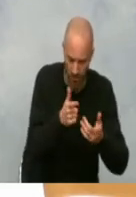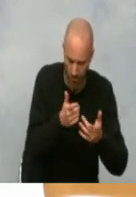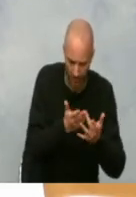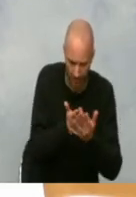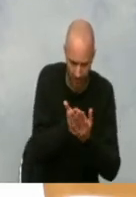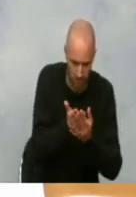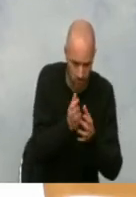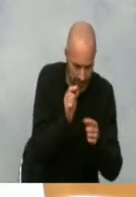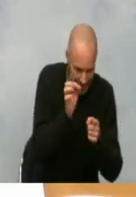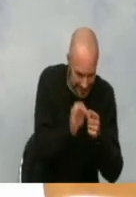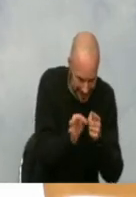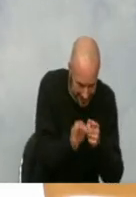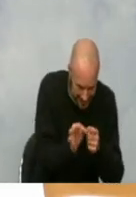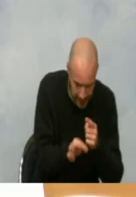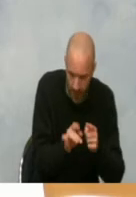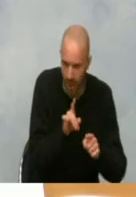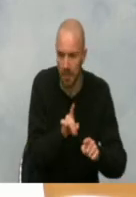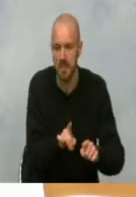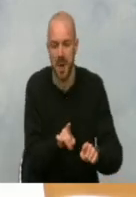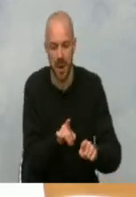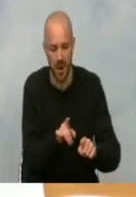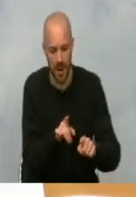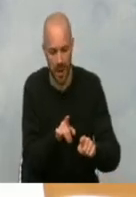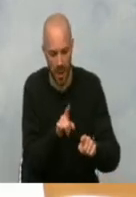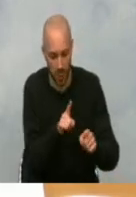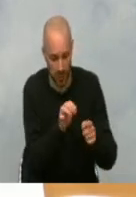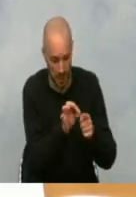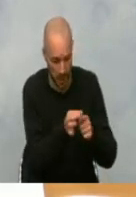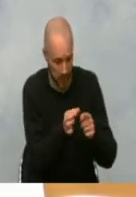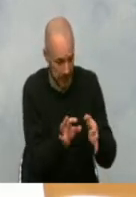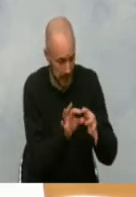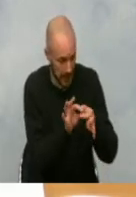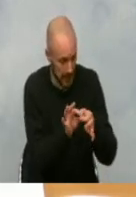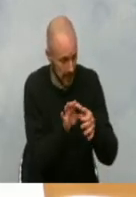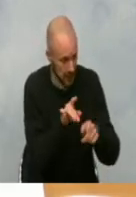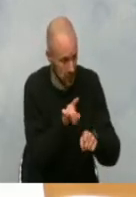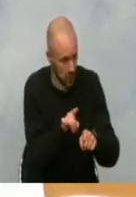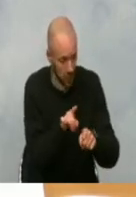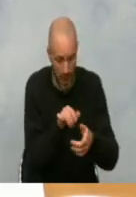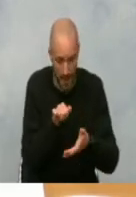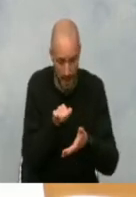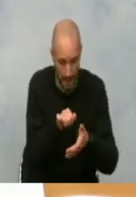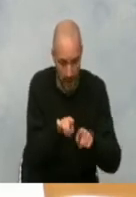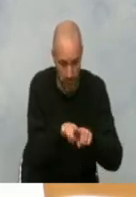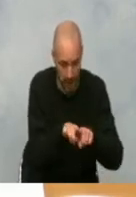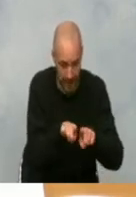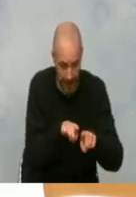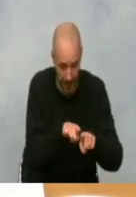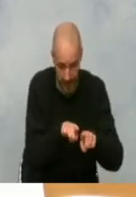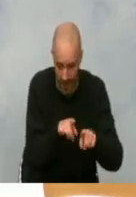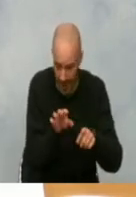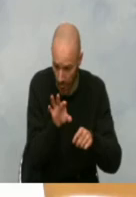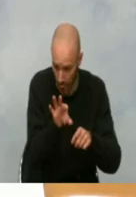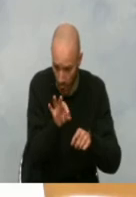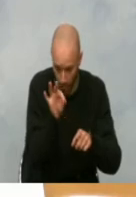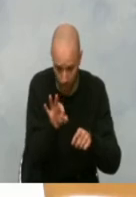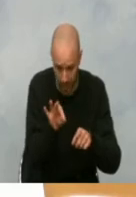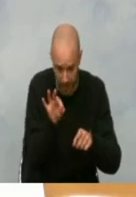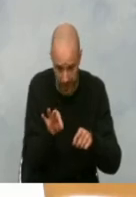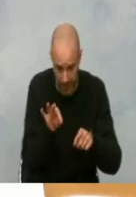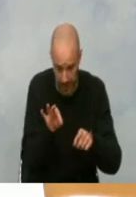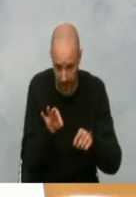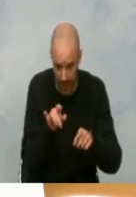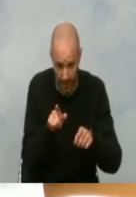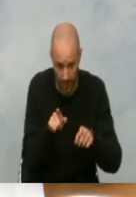lot of detail, but it's about those points around restated budget gap and the options for closing